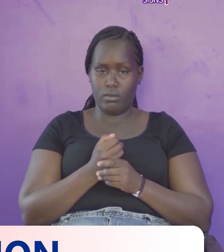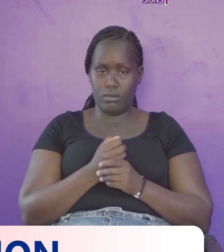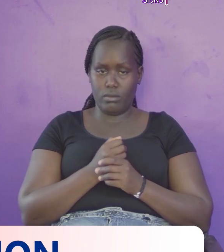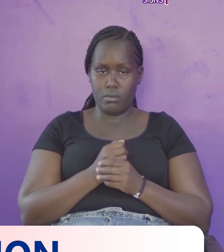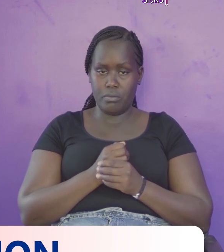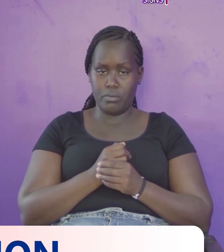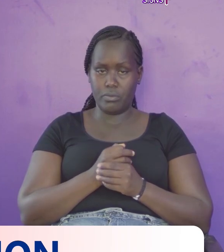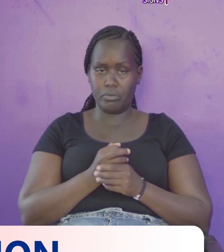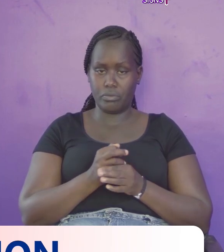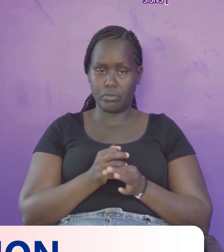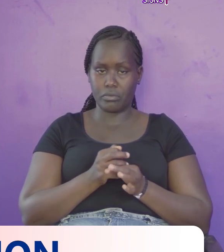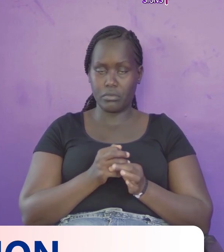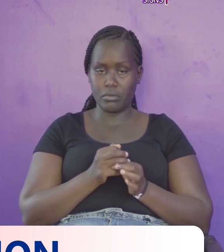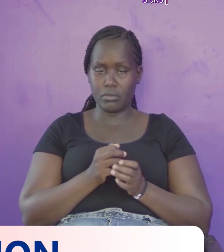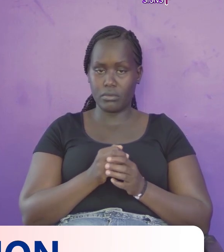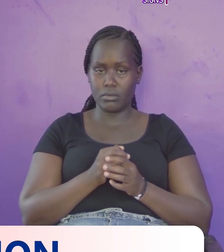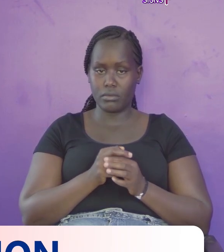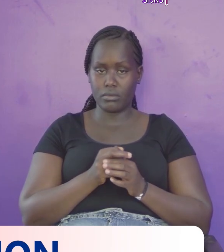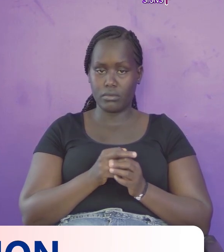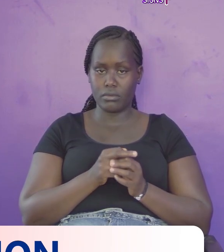Jonah. Yeah.